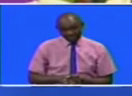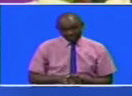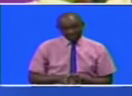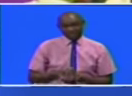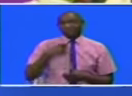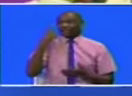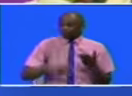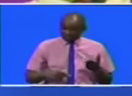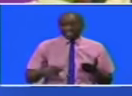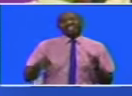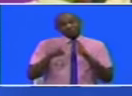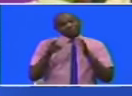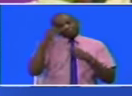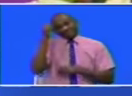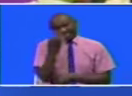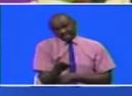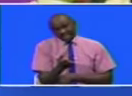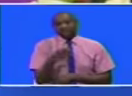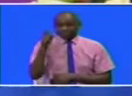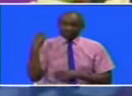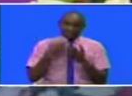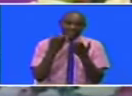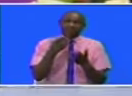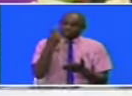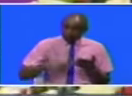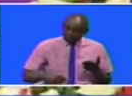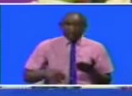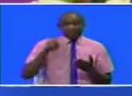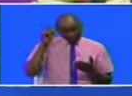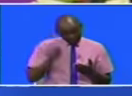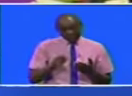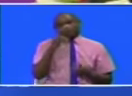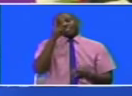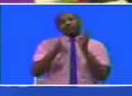return, but because Deputy President, I can pick up on, I must see him to 2022.